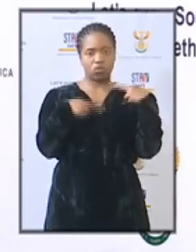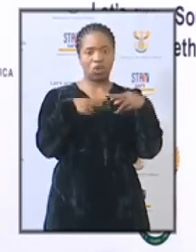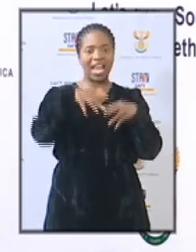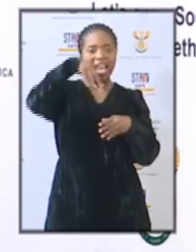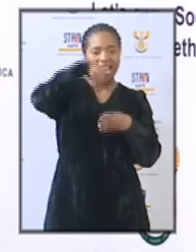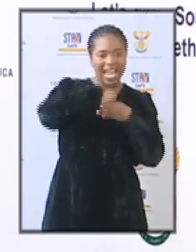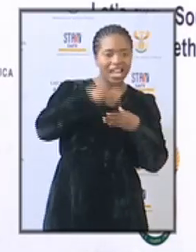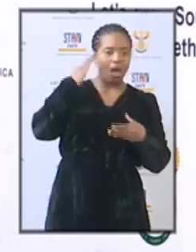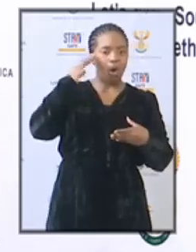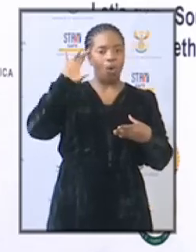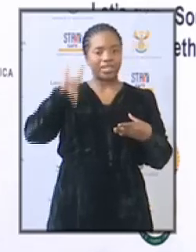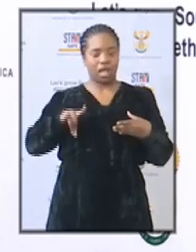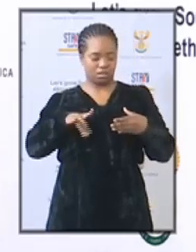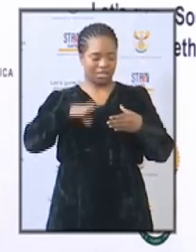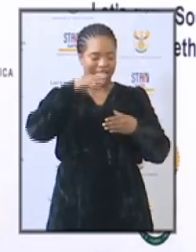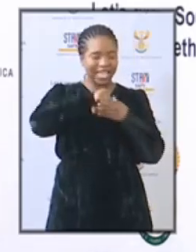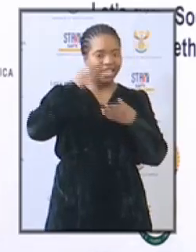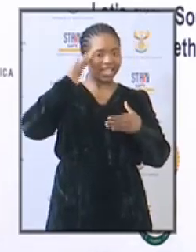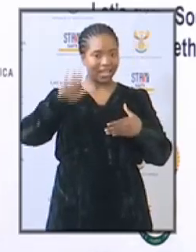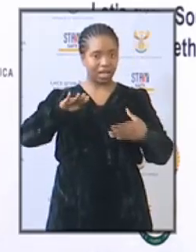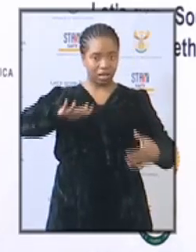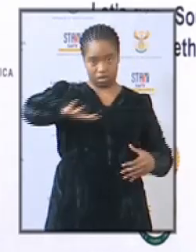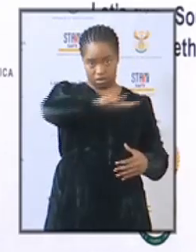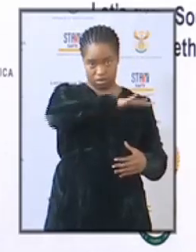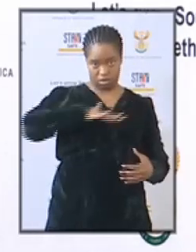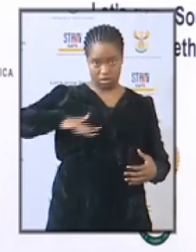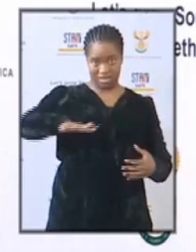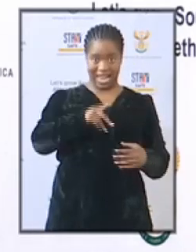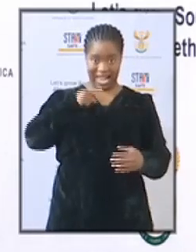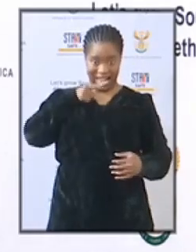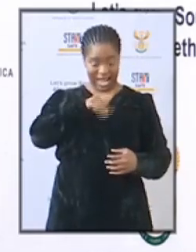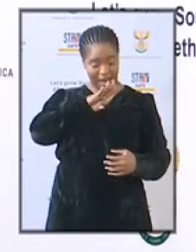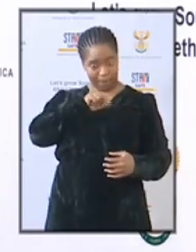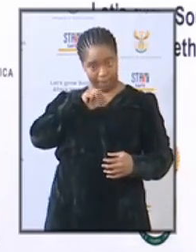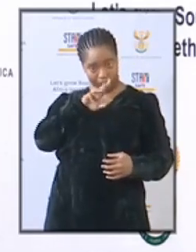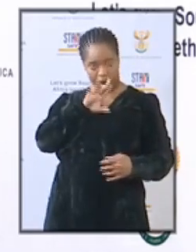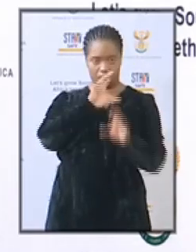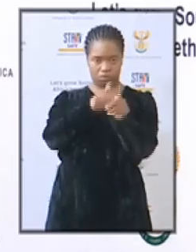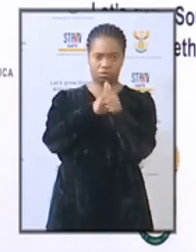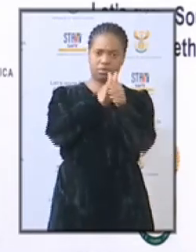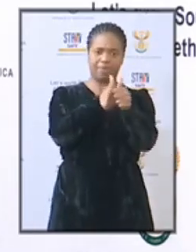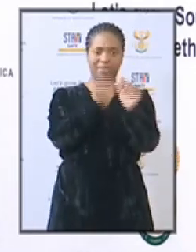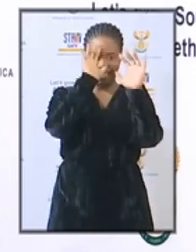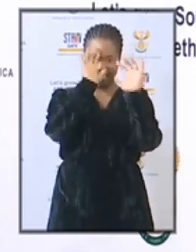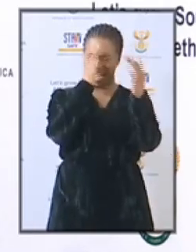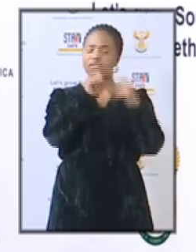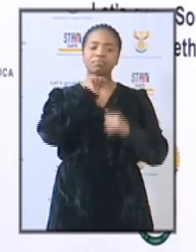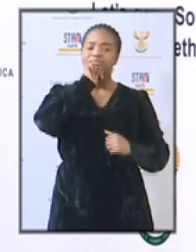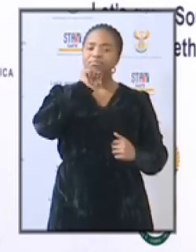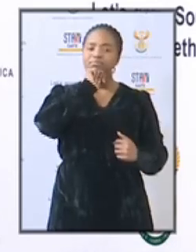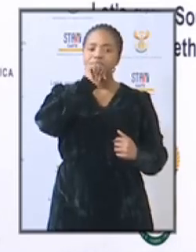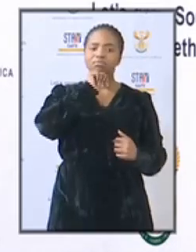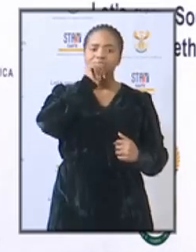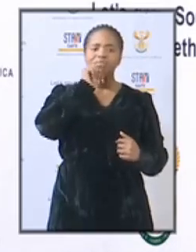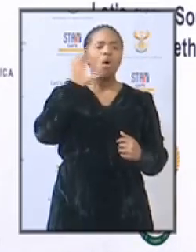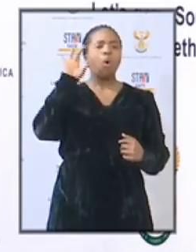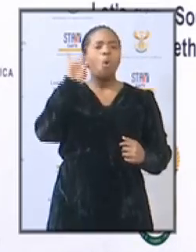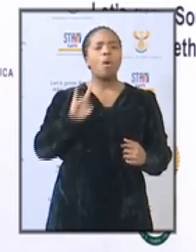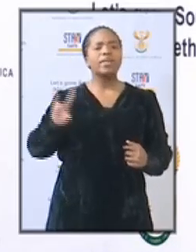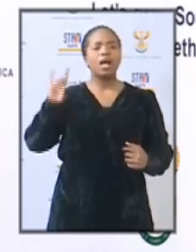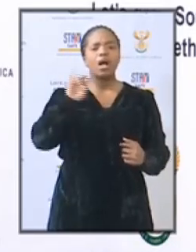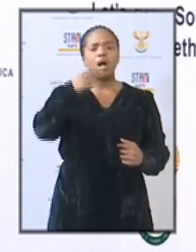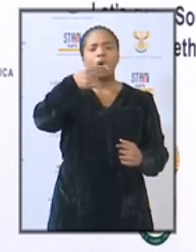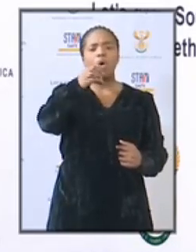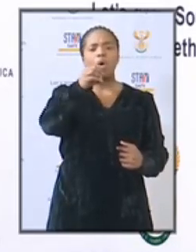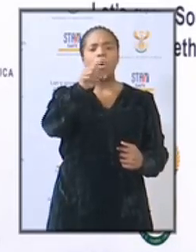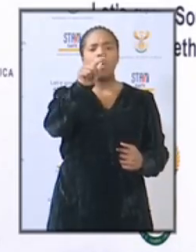attractions, the premises of the tourism facilities, that they need to comply. 10 o'clock, even if it's a bar in a hotel, at